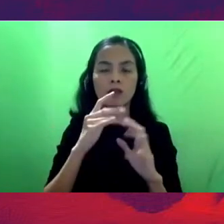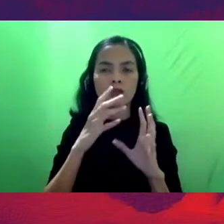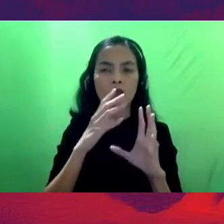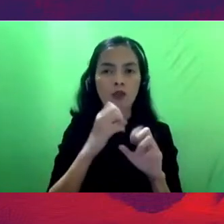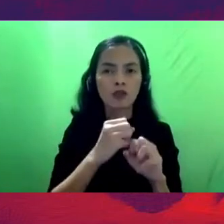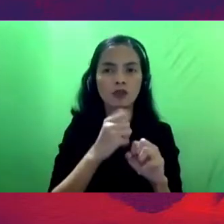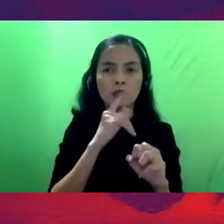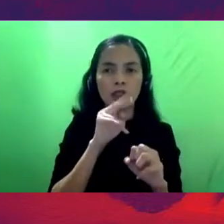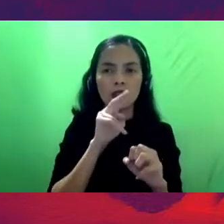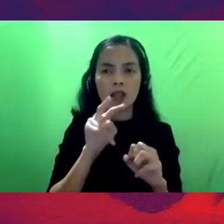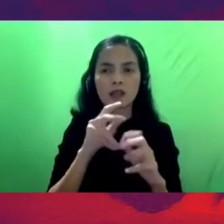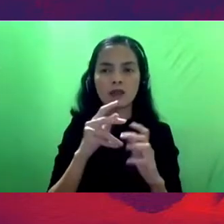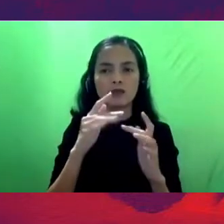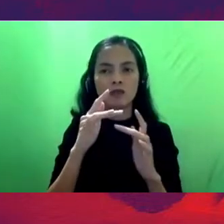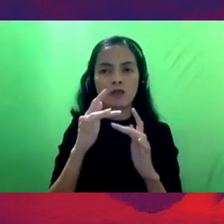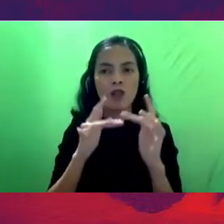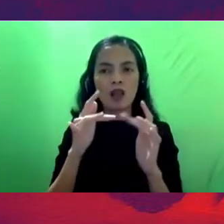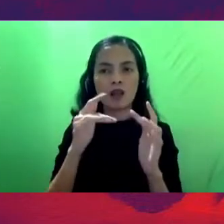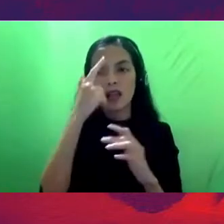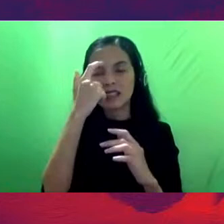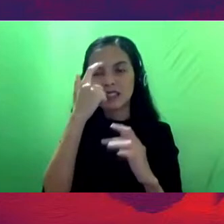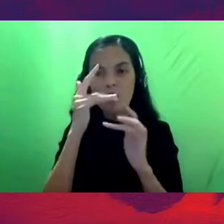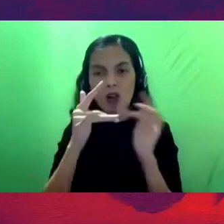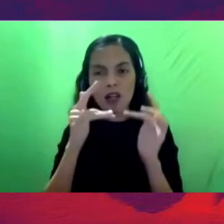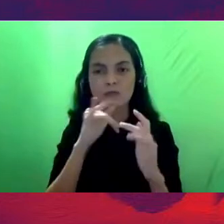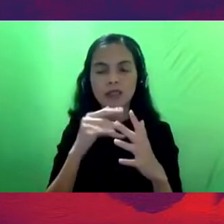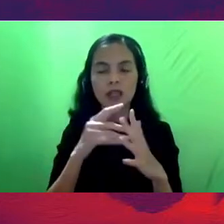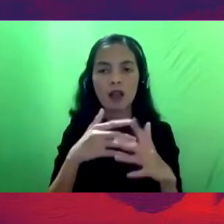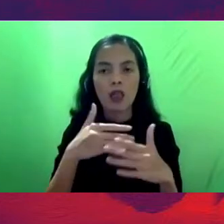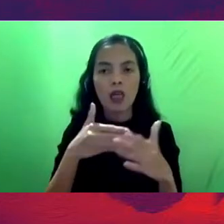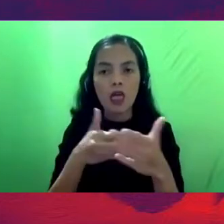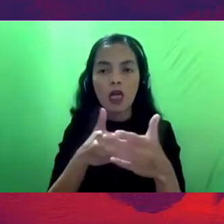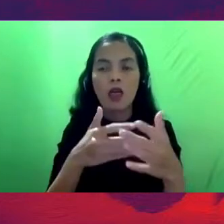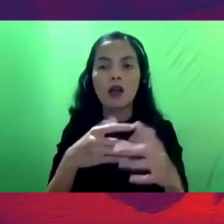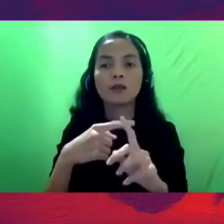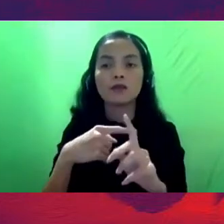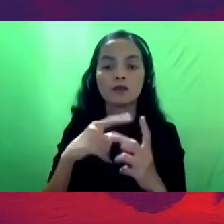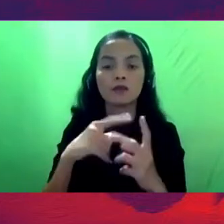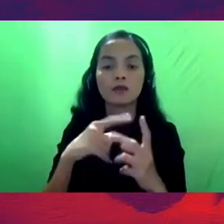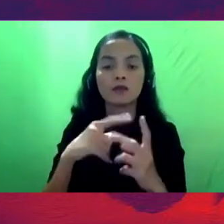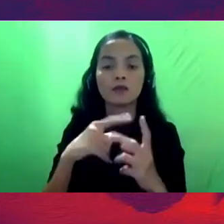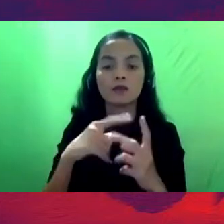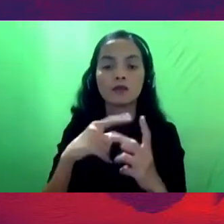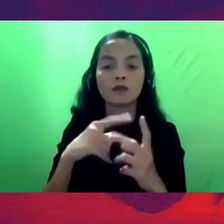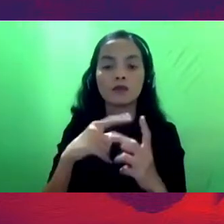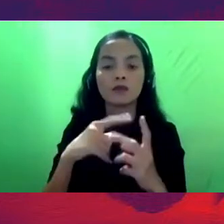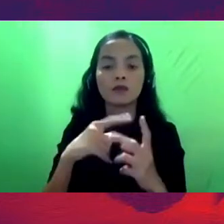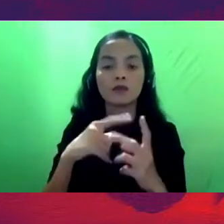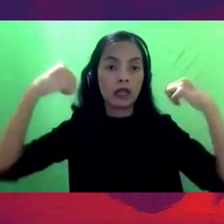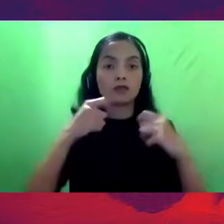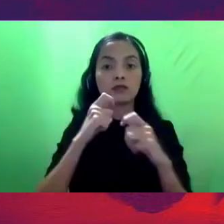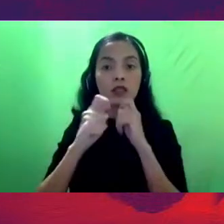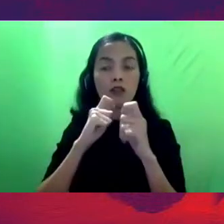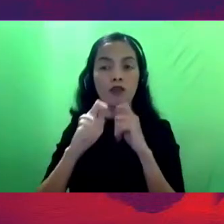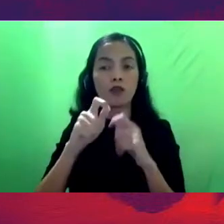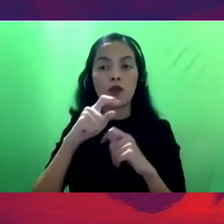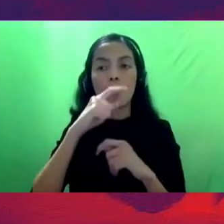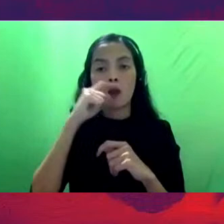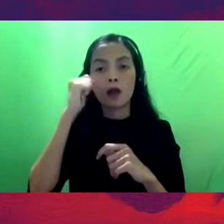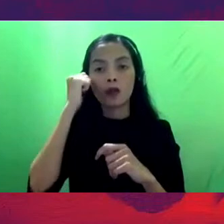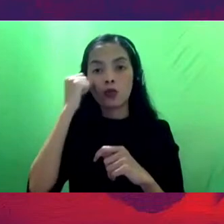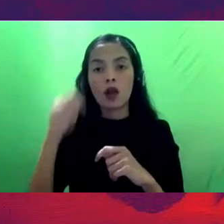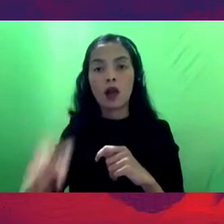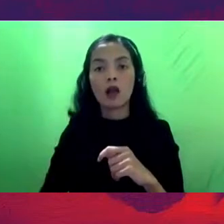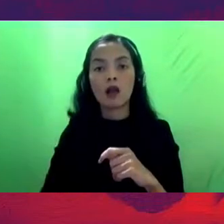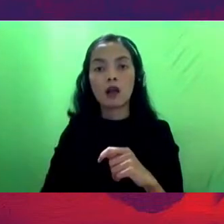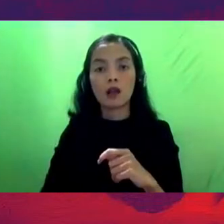in terms of a health condition, we interviewed people or parents who observed that their children were